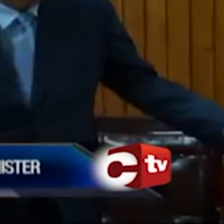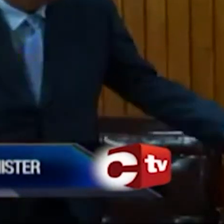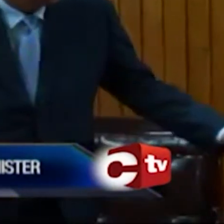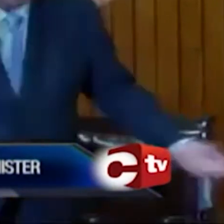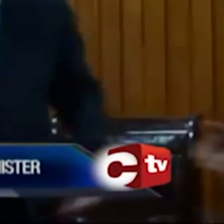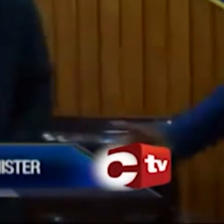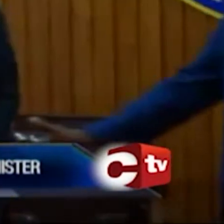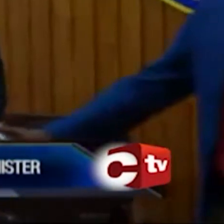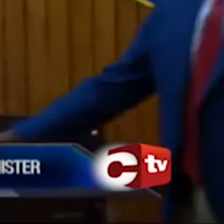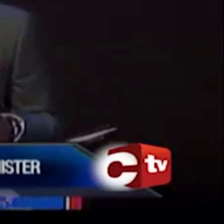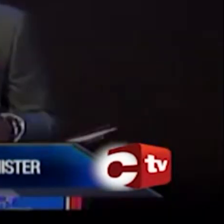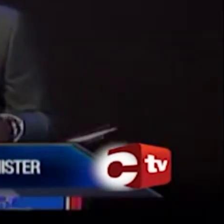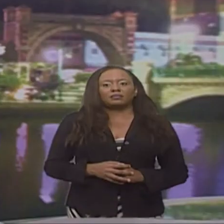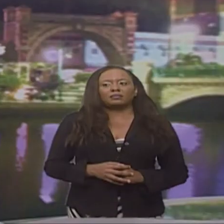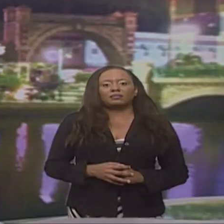opposition as the Chief Whip.